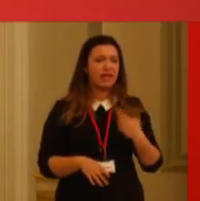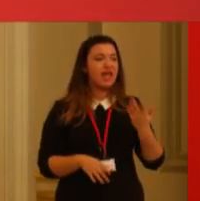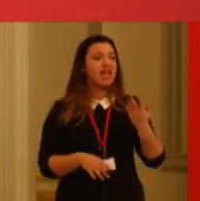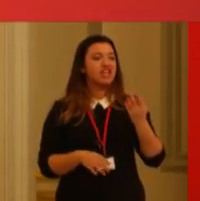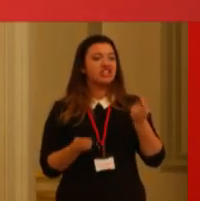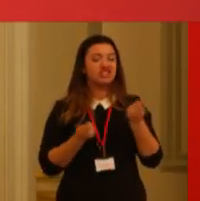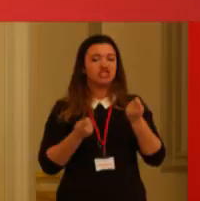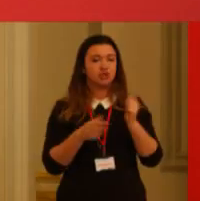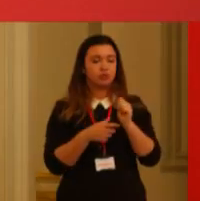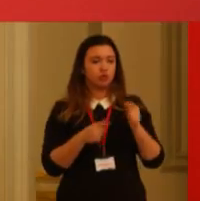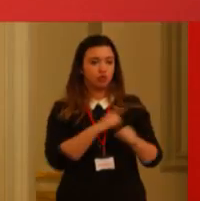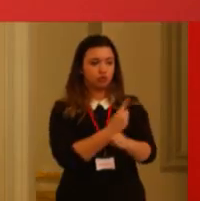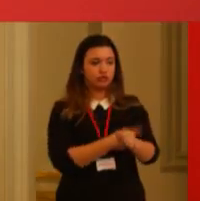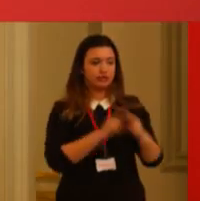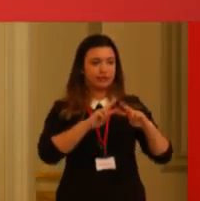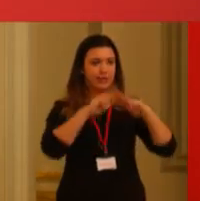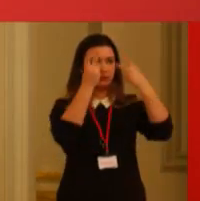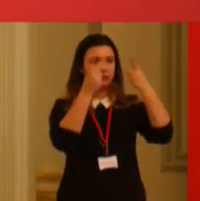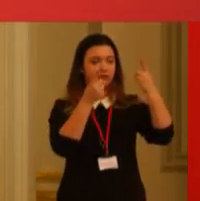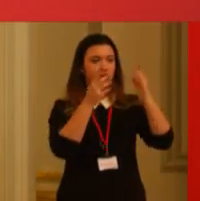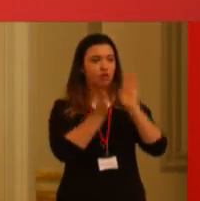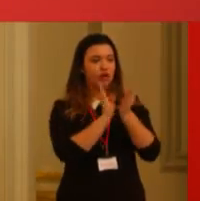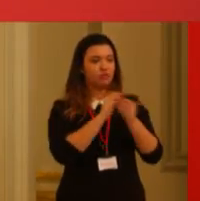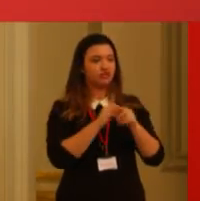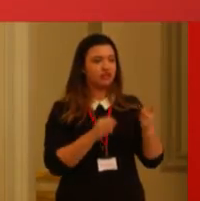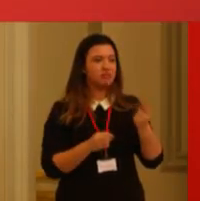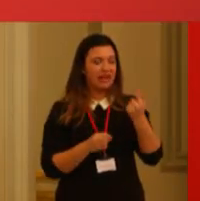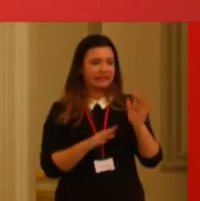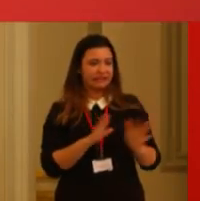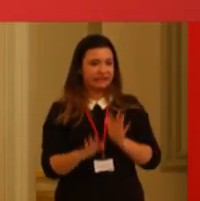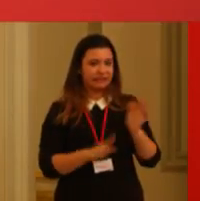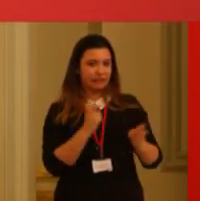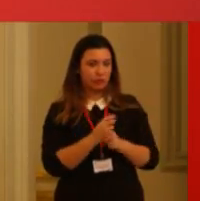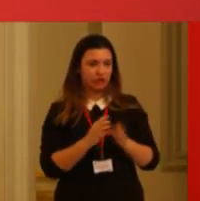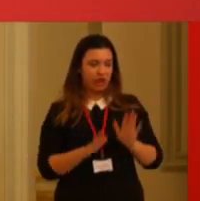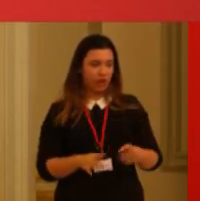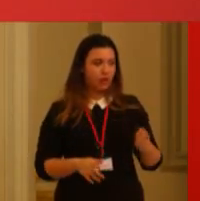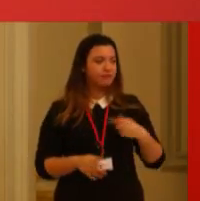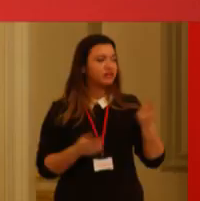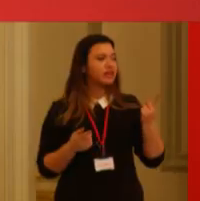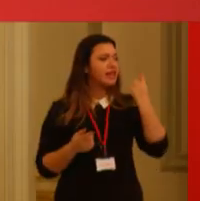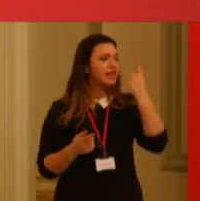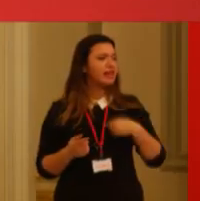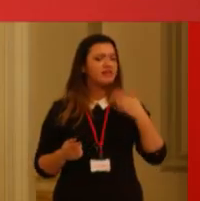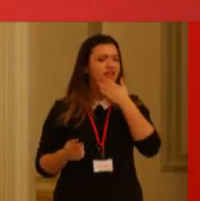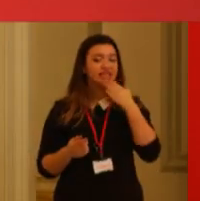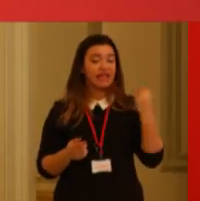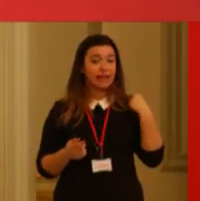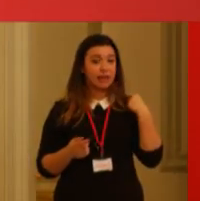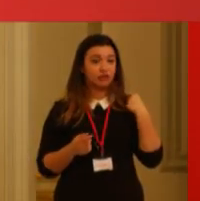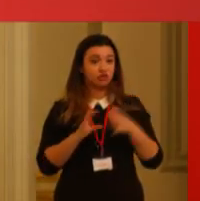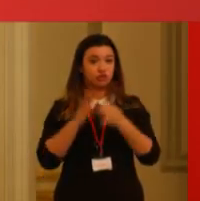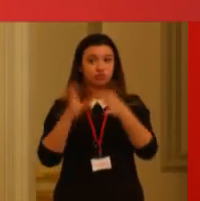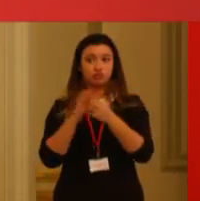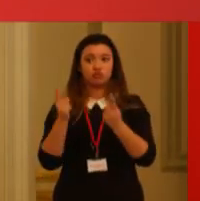especially as far as recruitment is concerned. But find out where universities fail, especially in promoting the jobs market, and